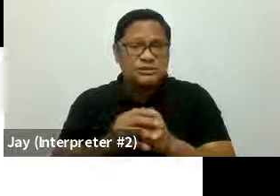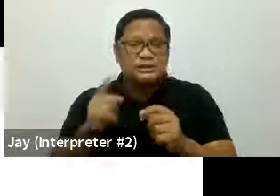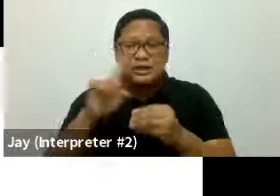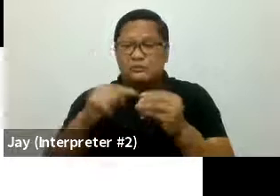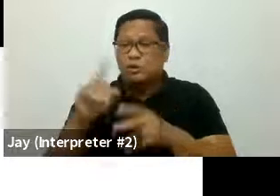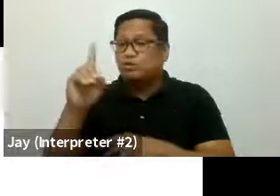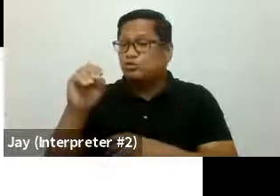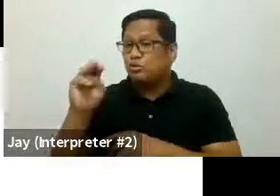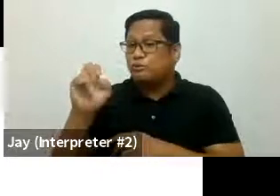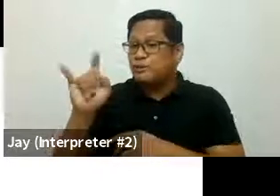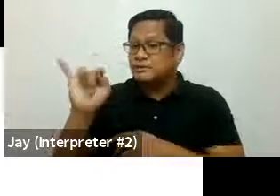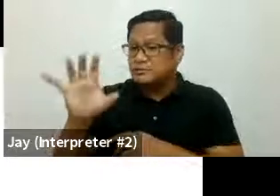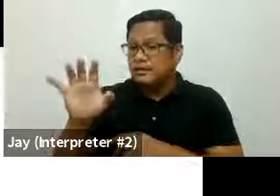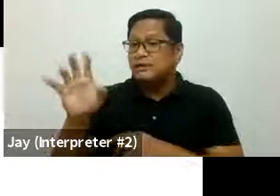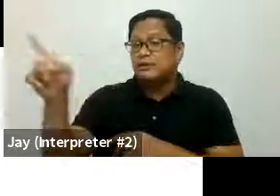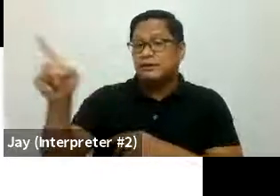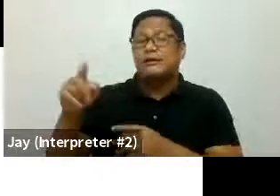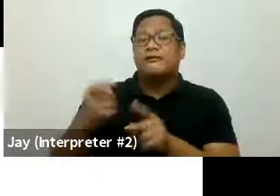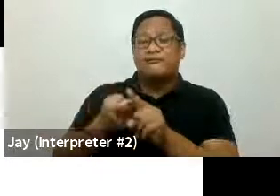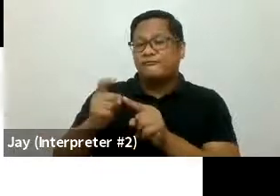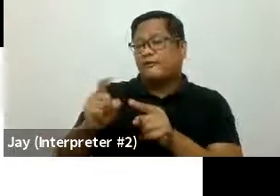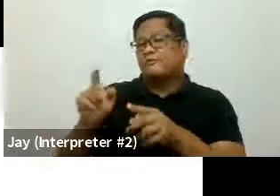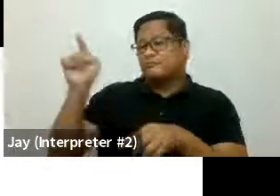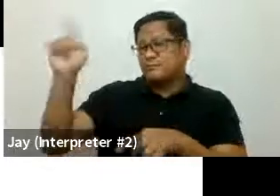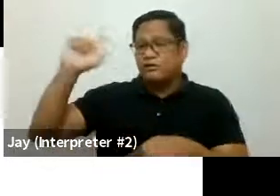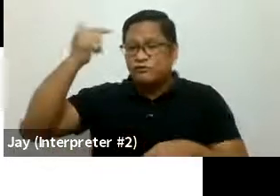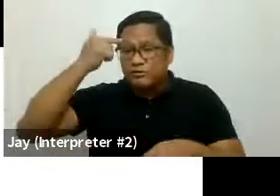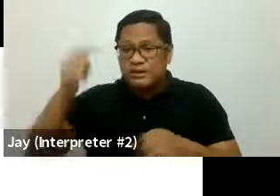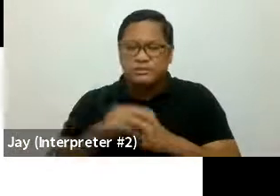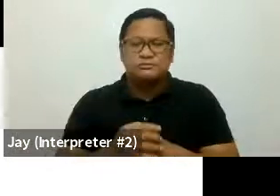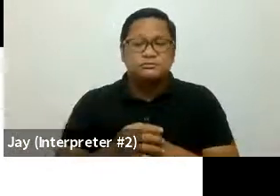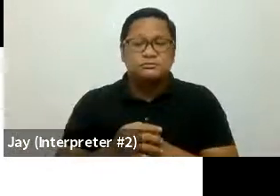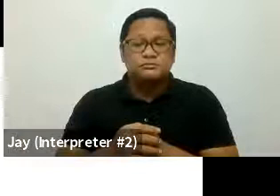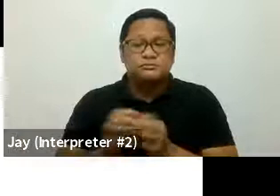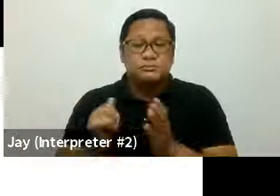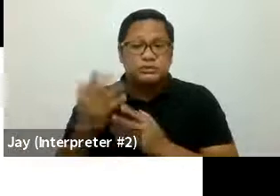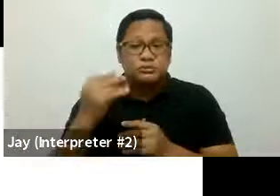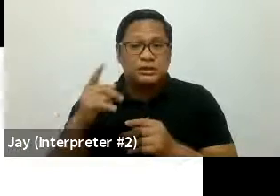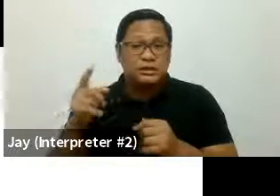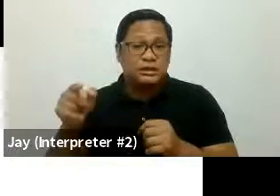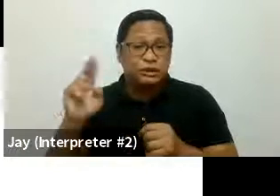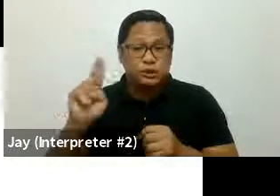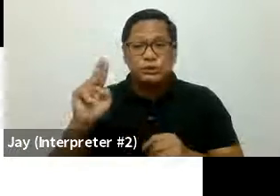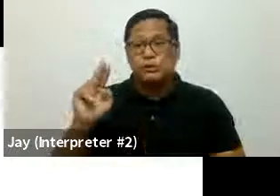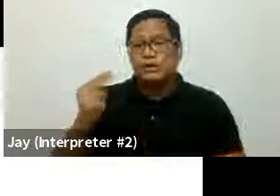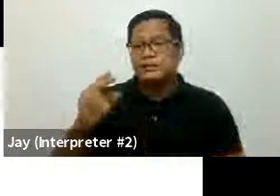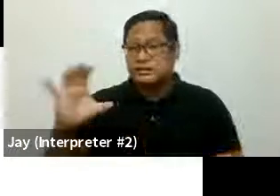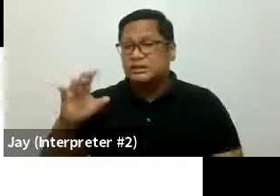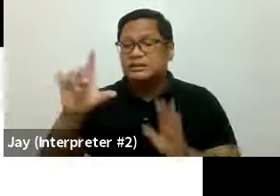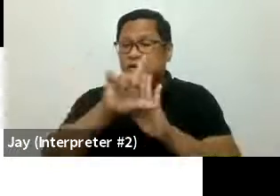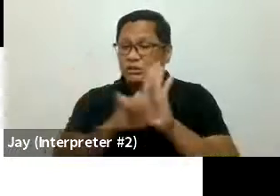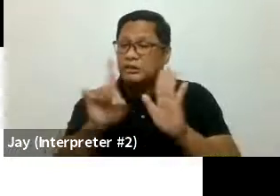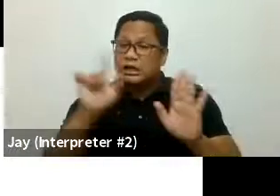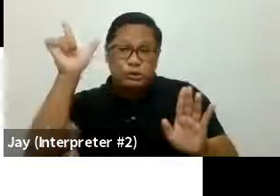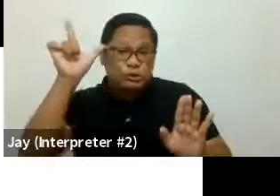government financing. That means the money comes from the government. And that is why if you look at the Philippine UHC law, that's the logic.